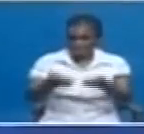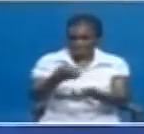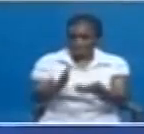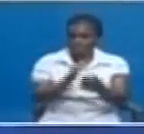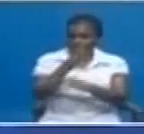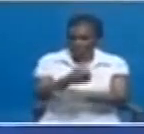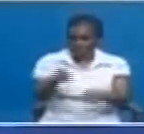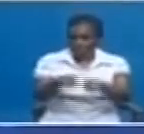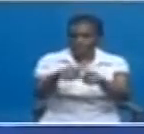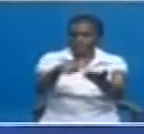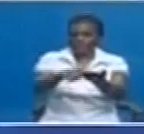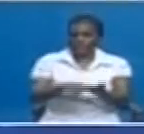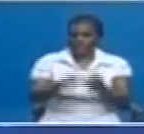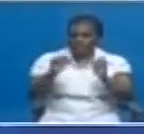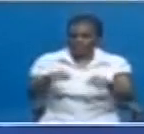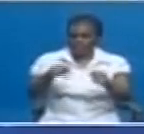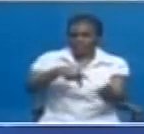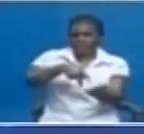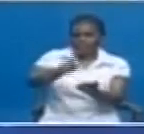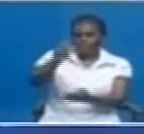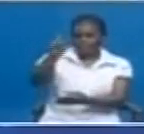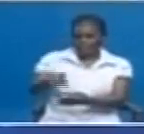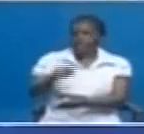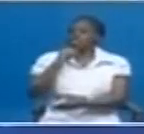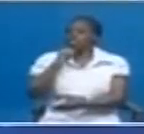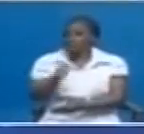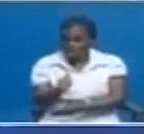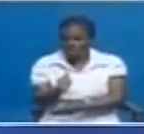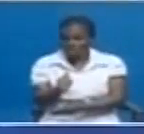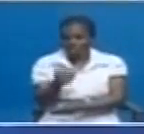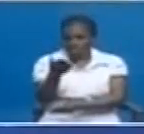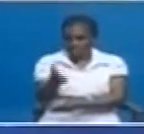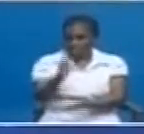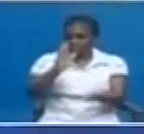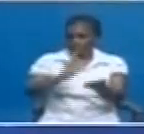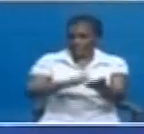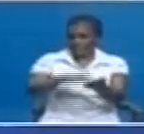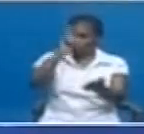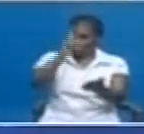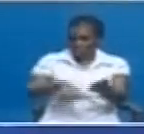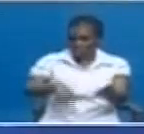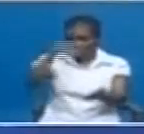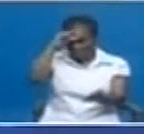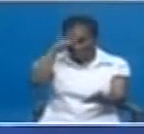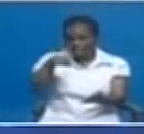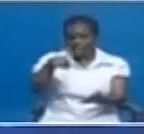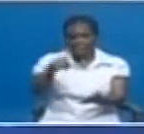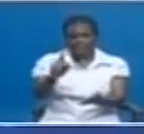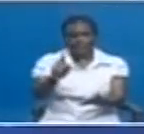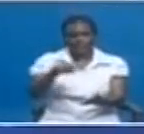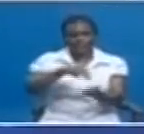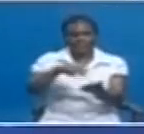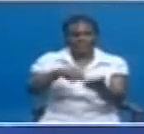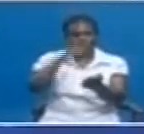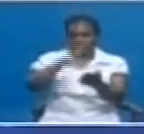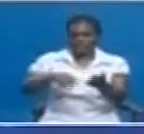your debt is growing, then it means you'll be able to pay anyway. If it is not, and that's what some of these signals suggest, that, that gap is closing very, very quickly, then what it means is